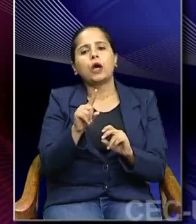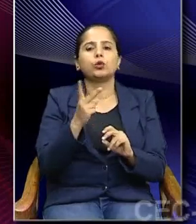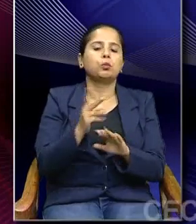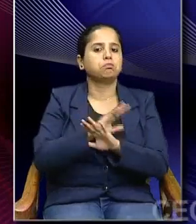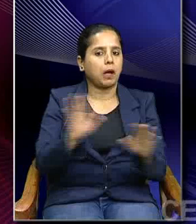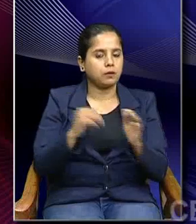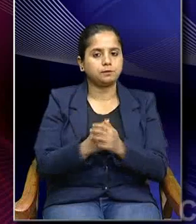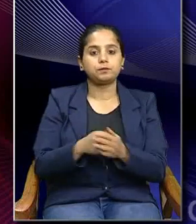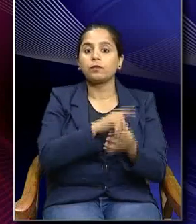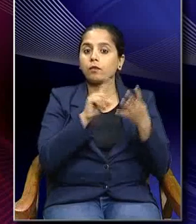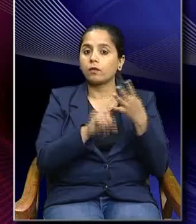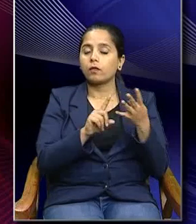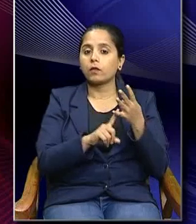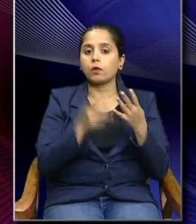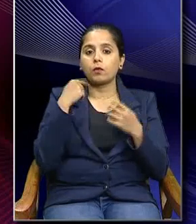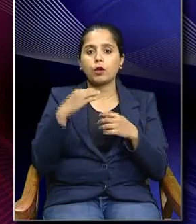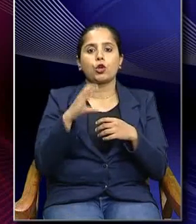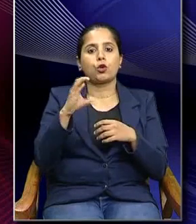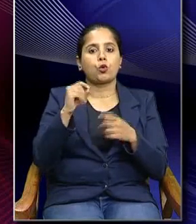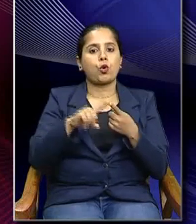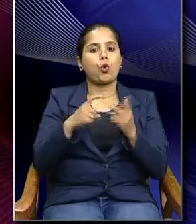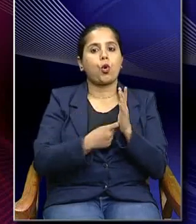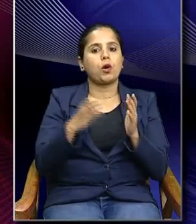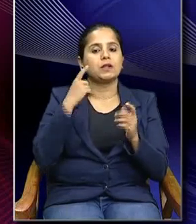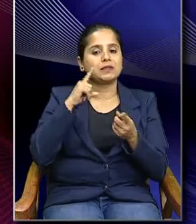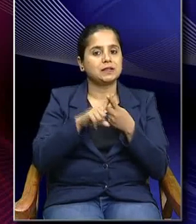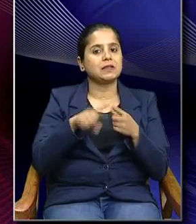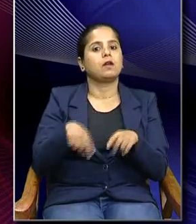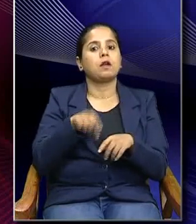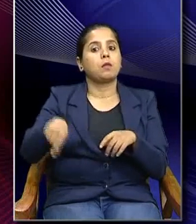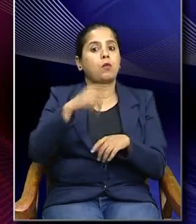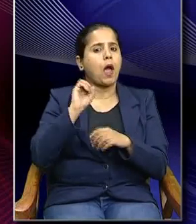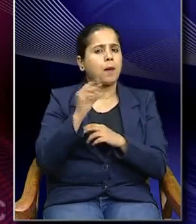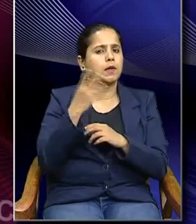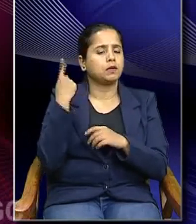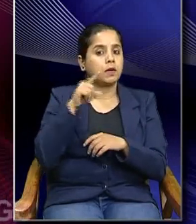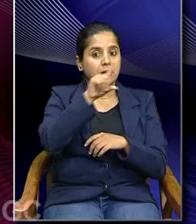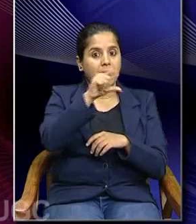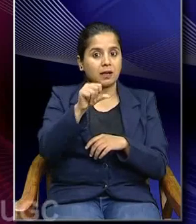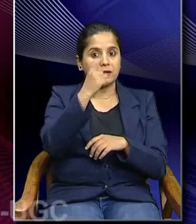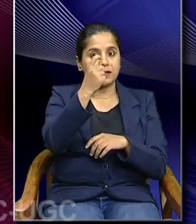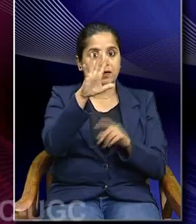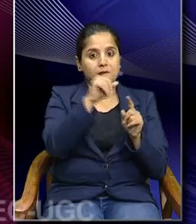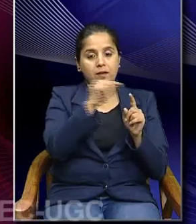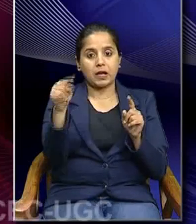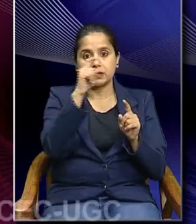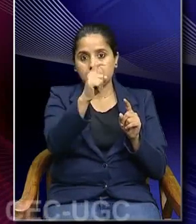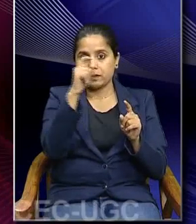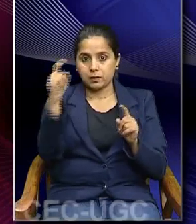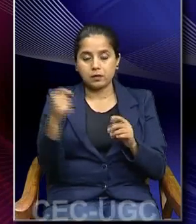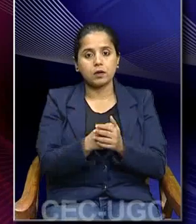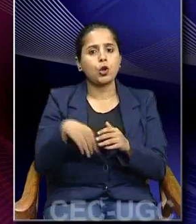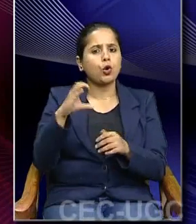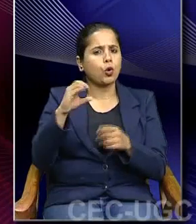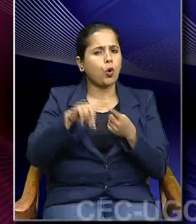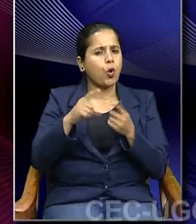The fourth was coercive approach, and this is the period of emergency, 1975 to 77. Coercive